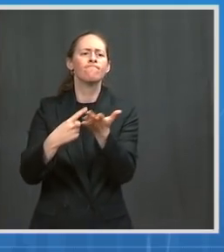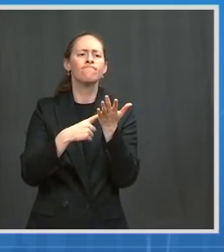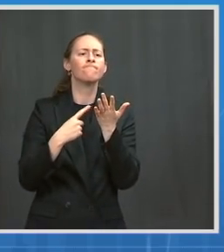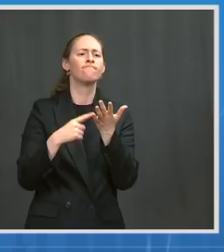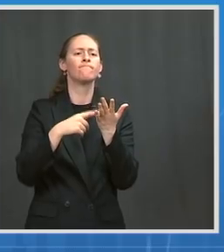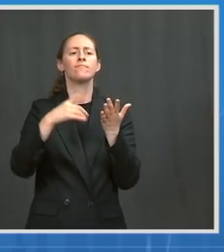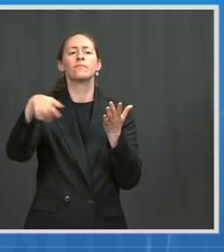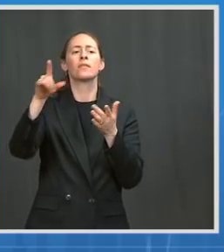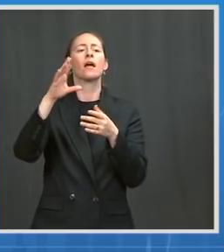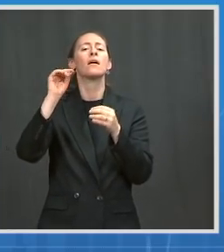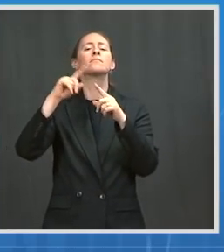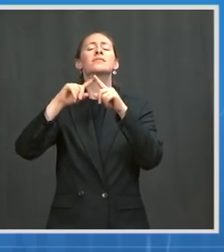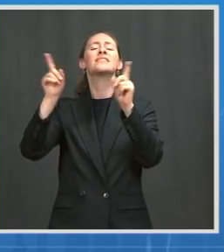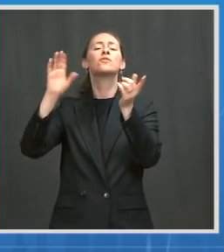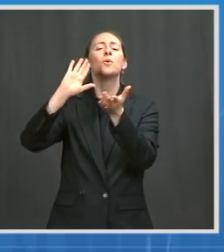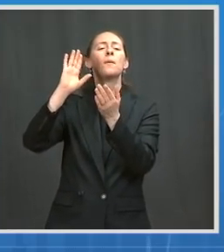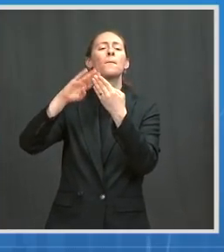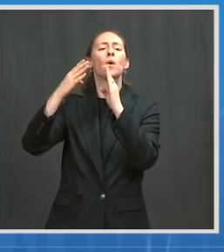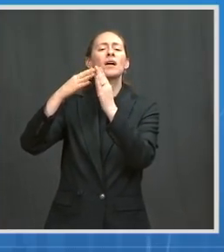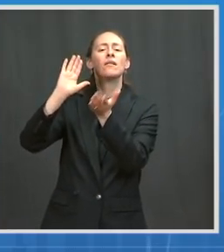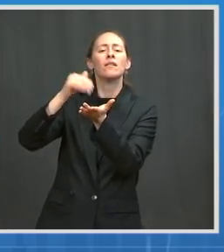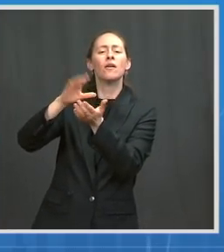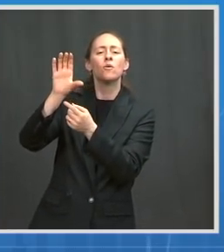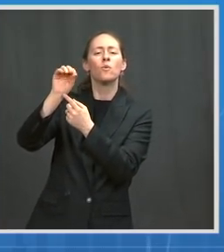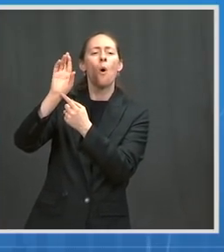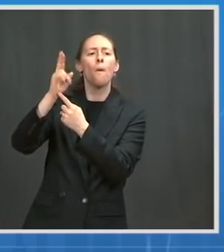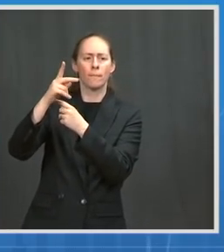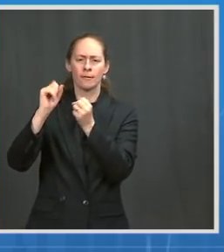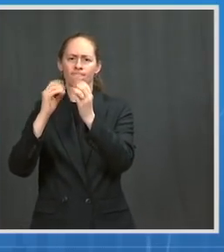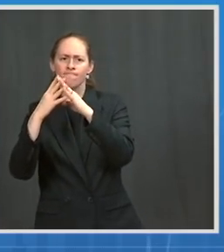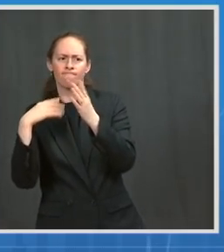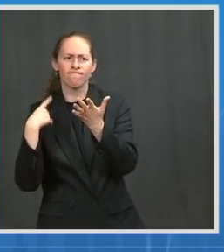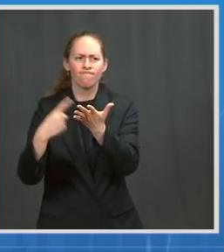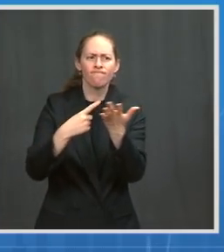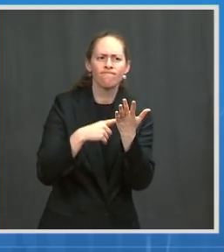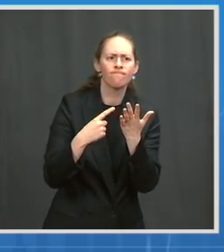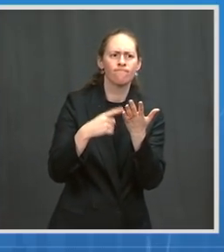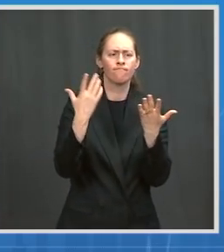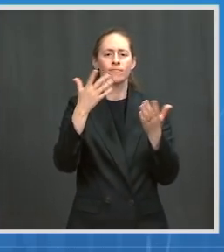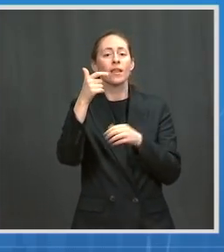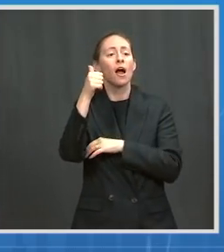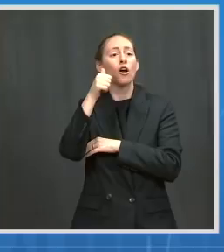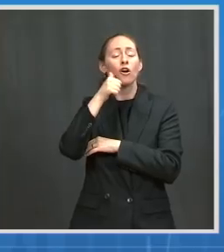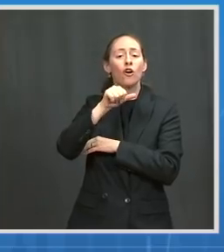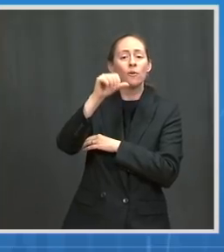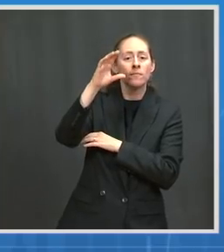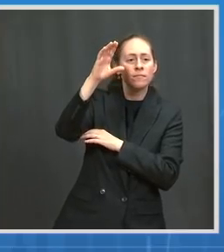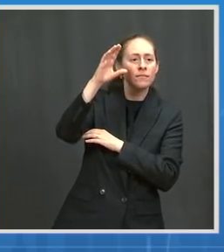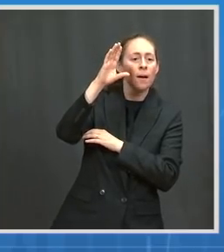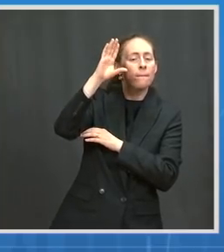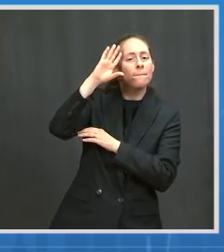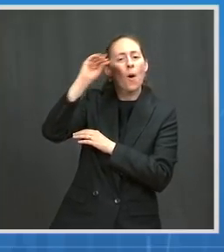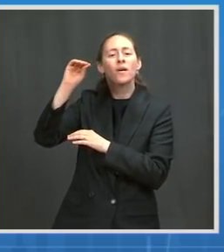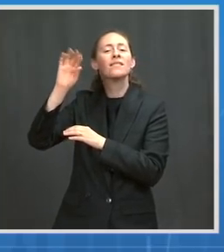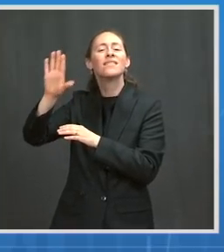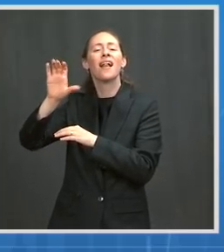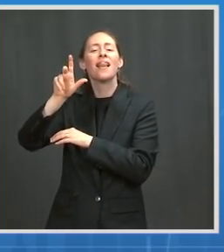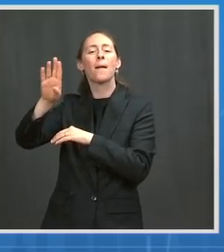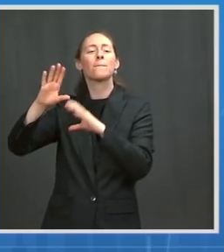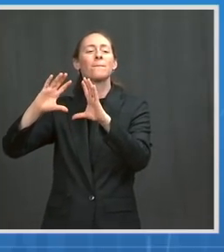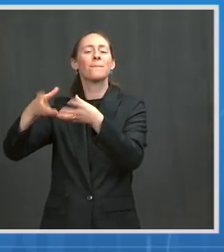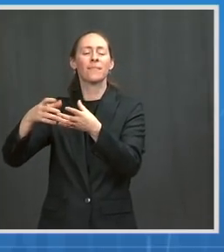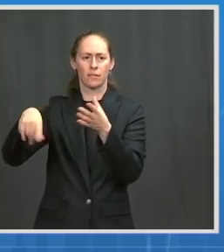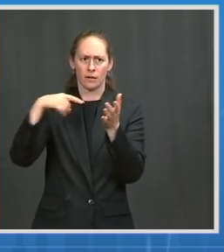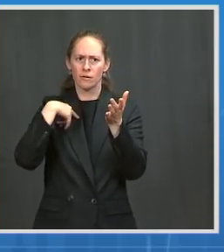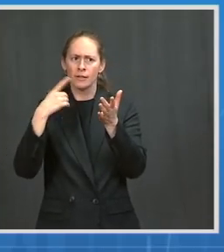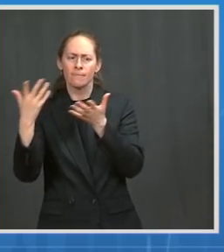hosting town halls with organizations like the Boys and Girls Club of America, and by working with young influencers on YouTube and other social